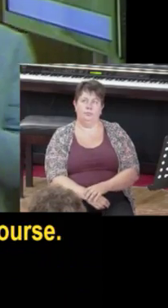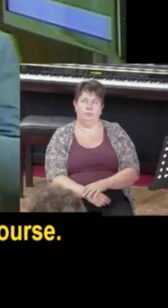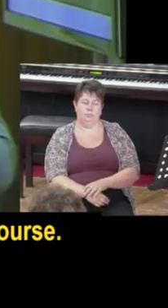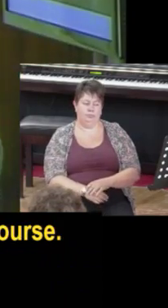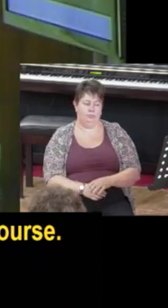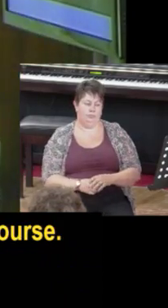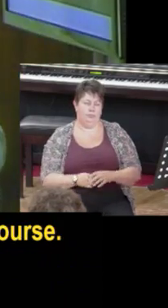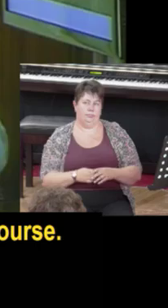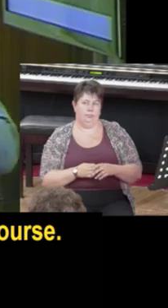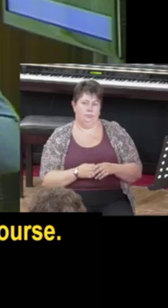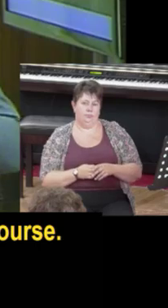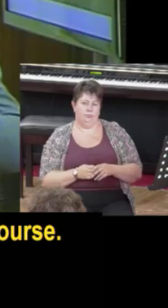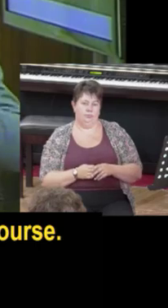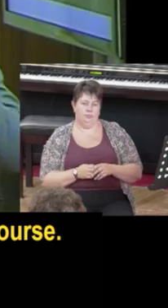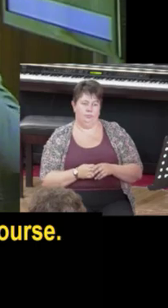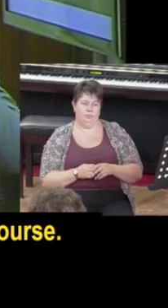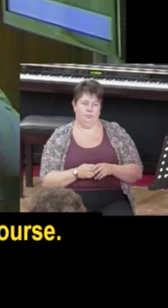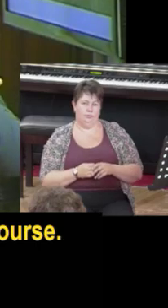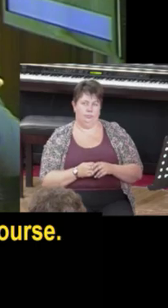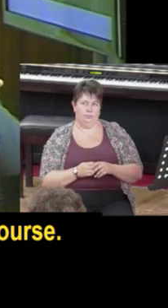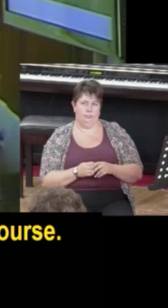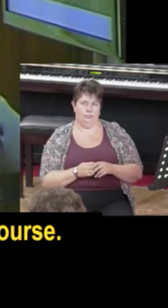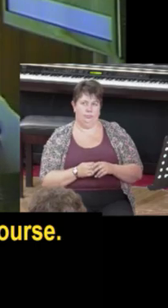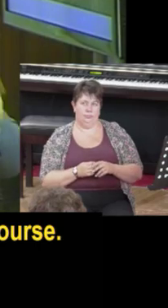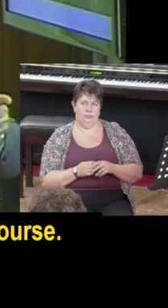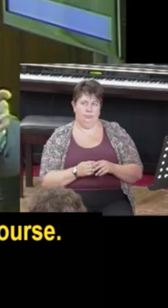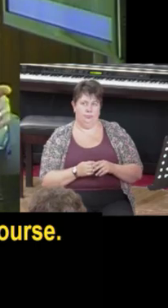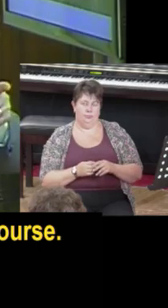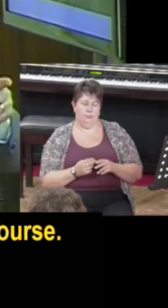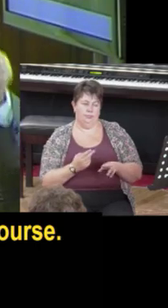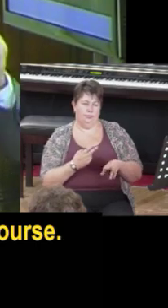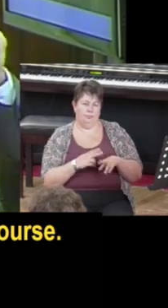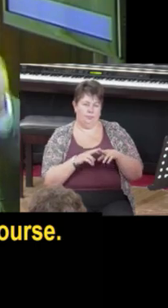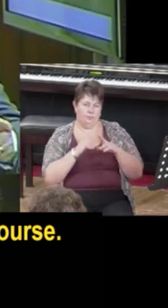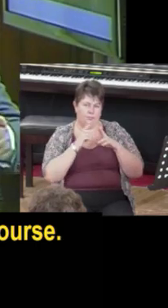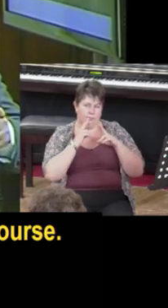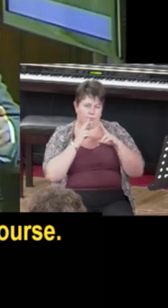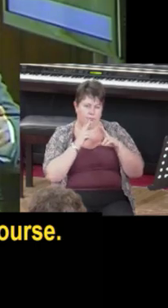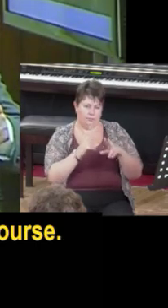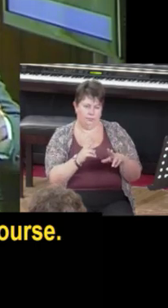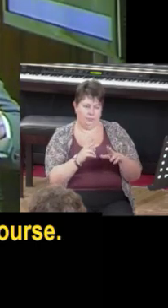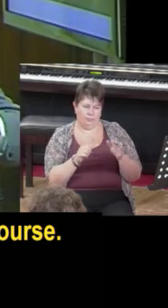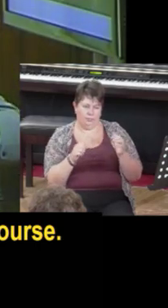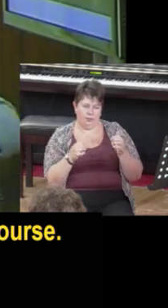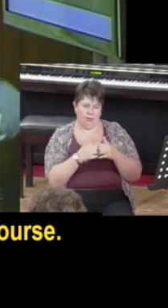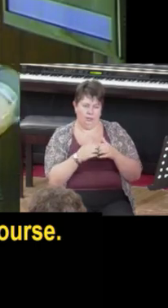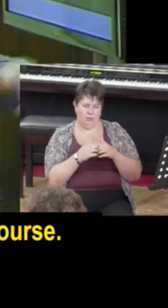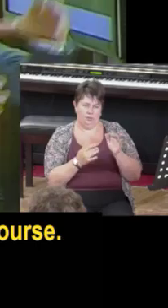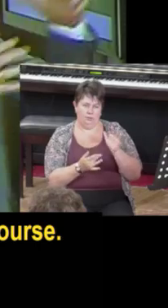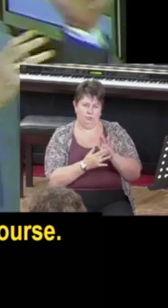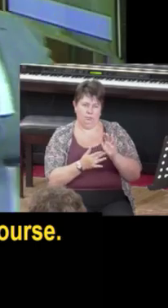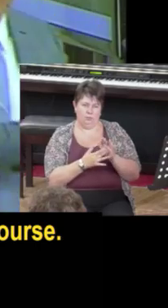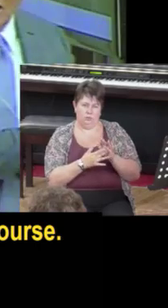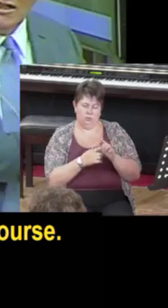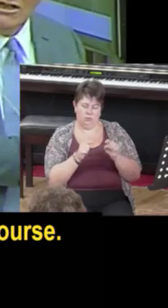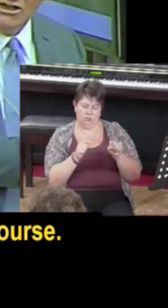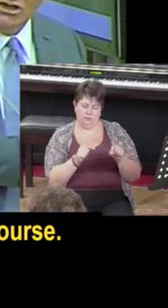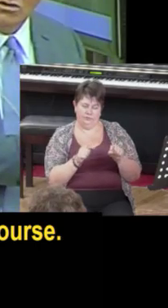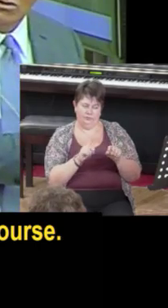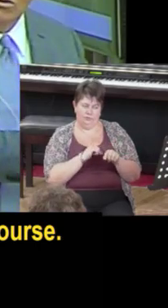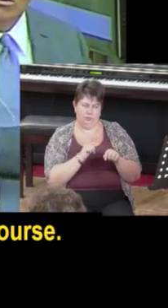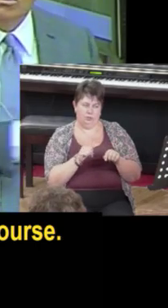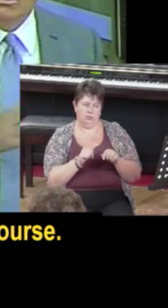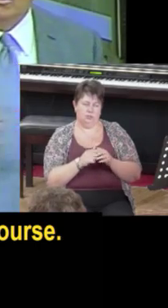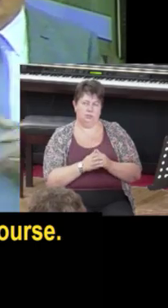If ever we saw the relevance of Scripture, something that was written many, many years